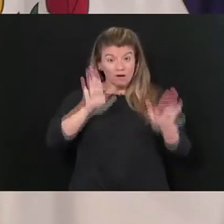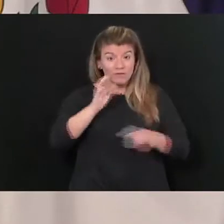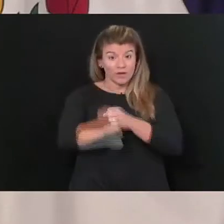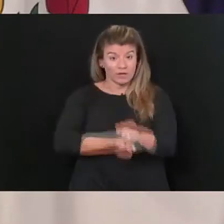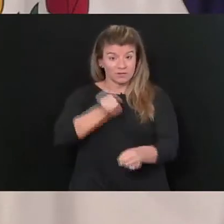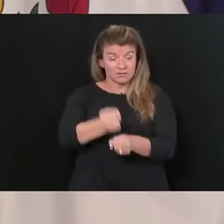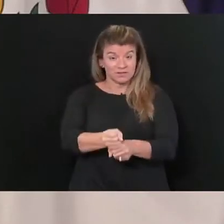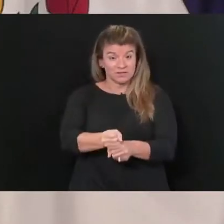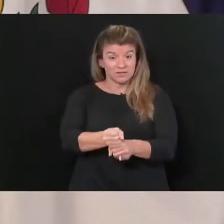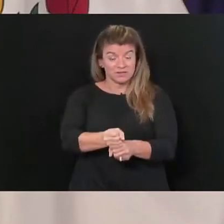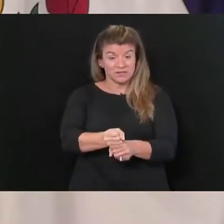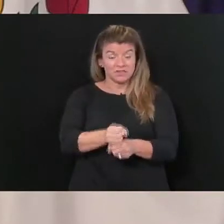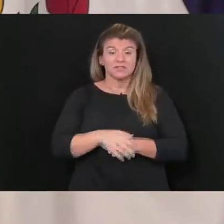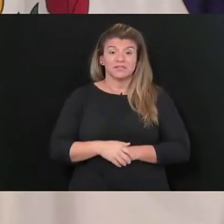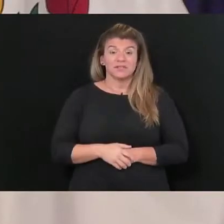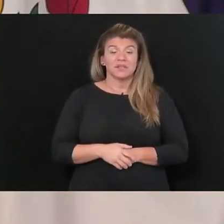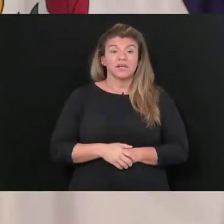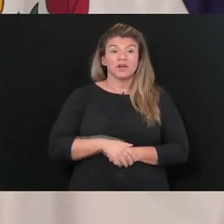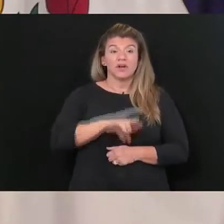Our